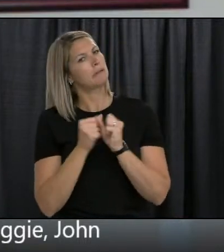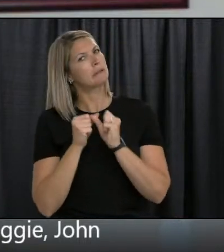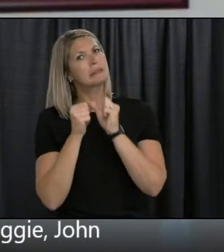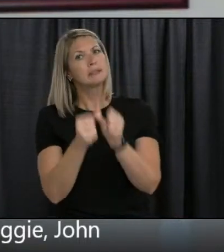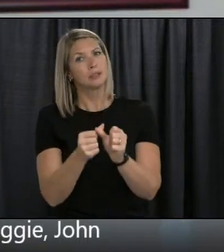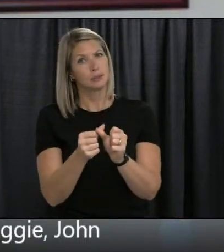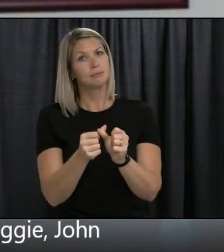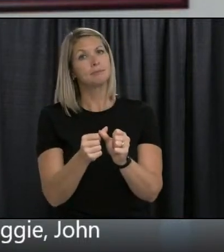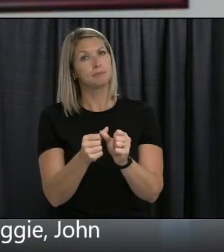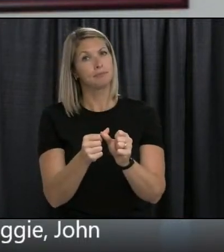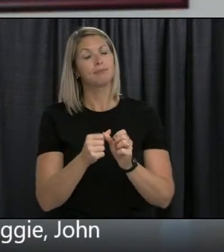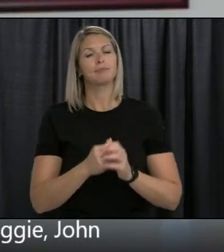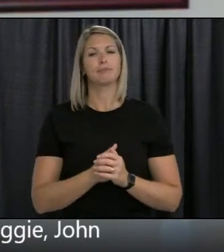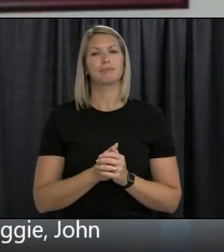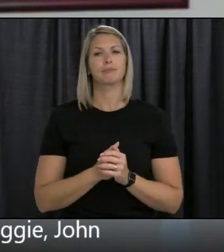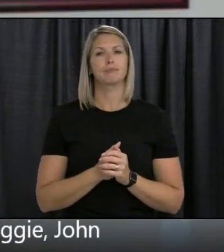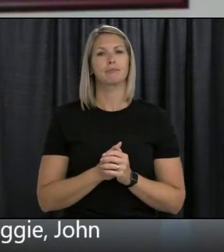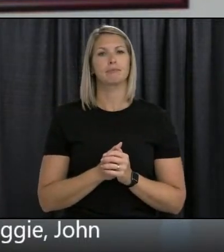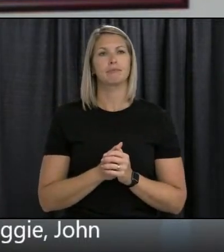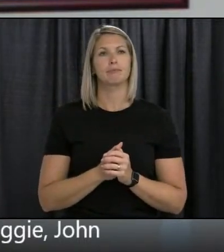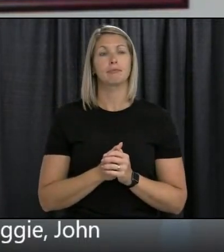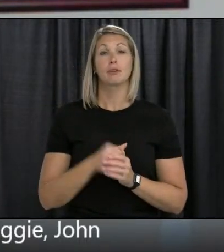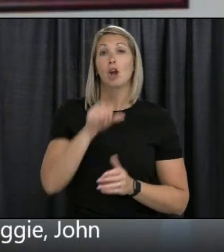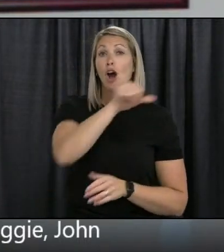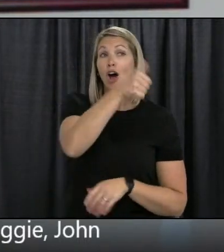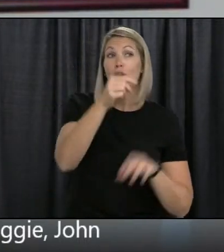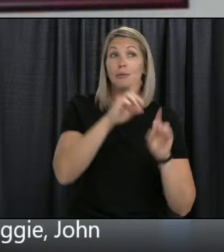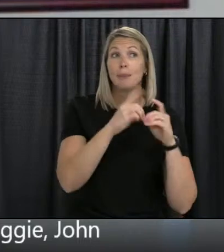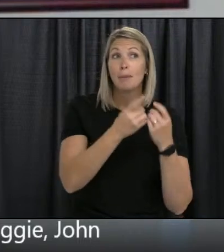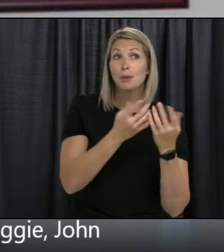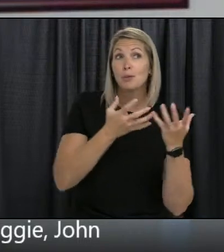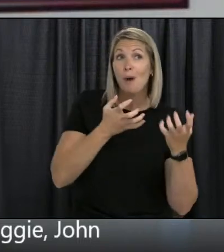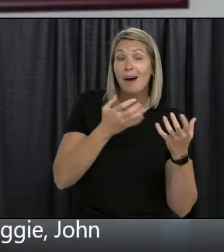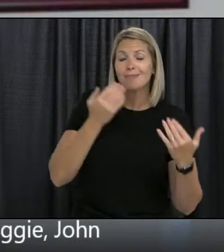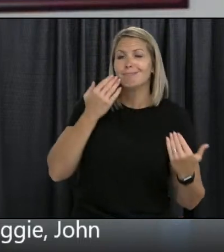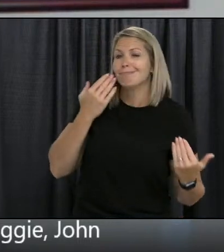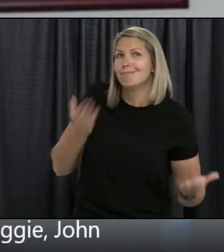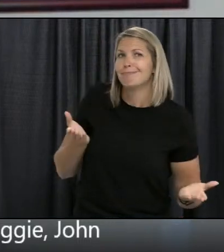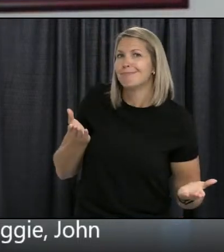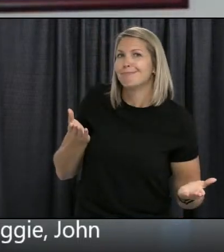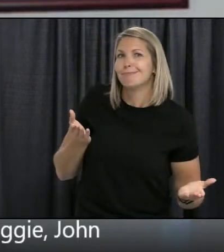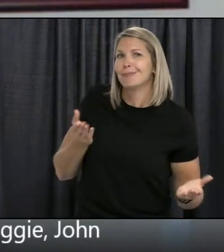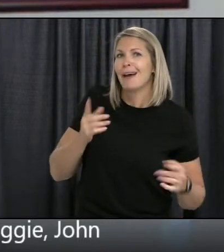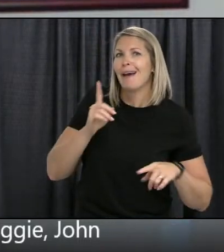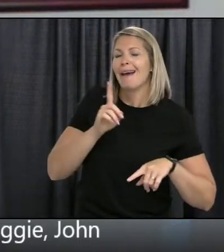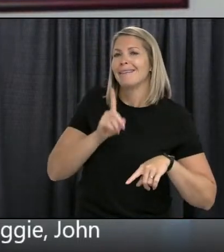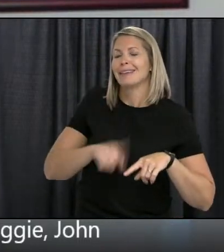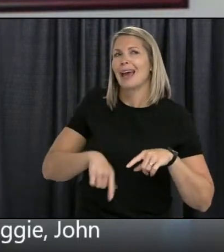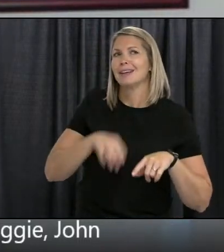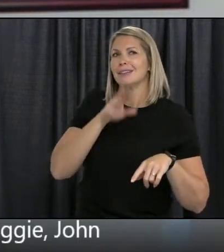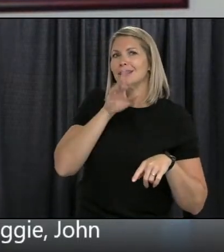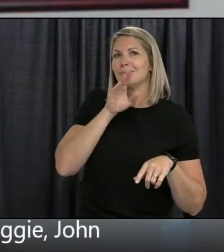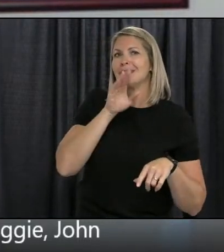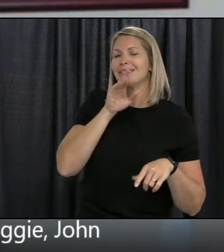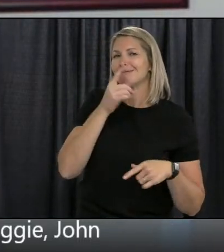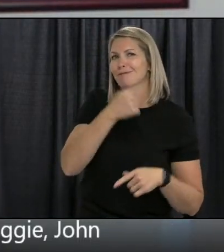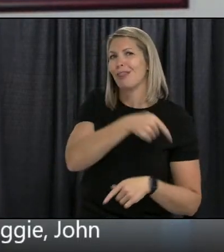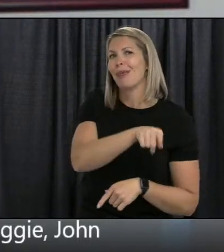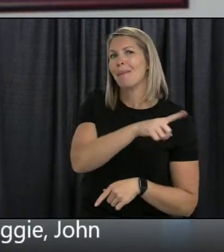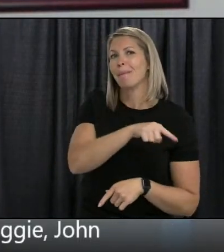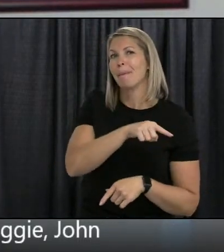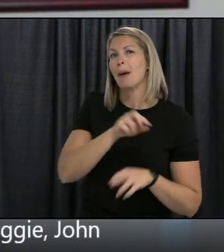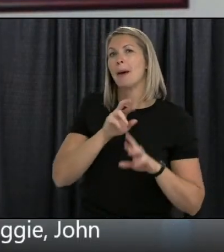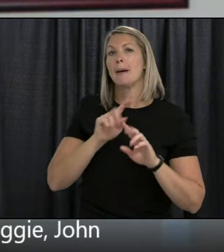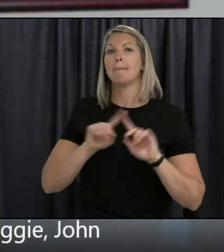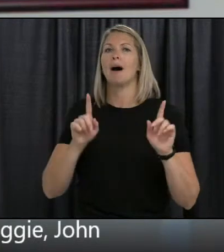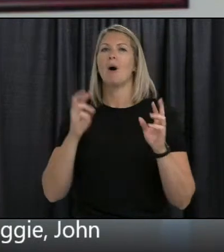ongoing. I can't speak for the rest of government, but certainly I would hope that and be optimistic